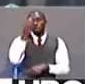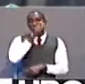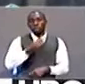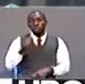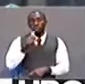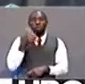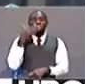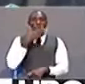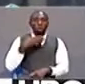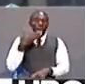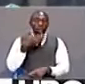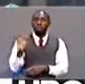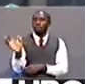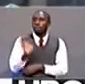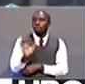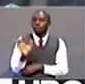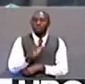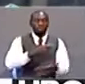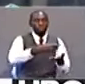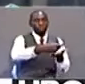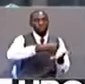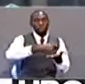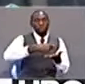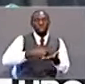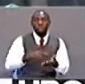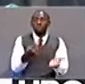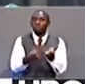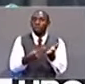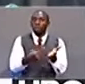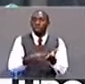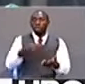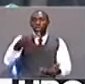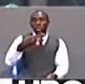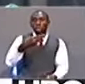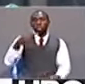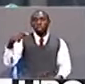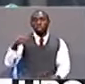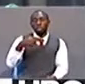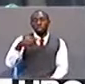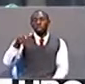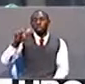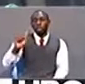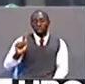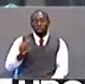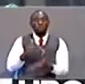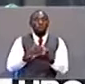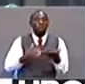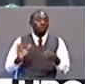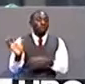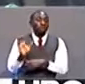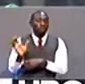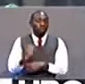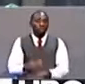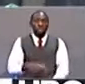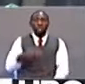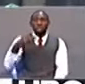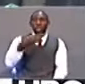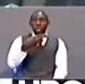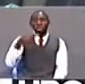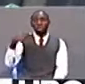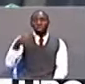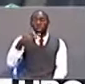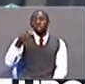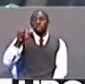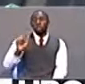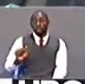Pipeline Company, signed the Uganda HGA on behalf of the company. The HGA concluded the